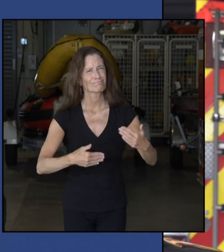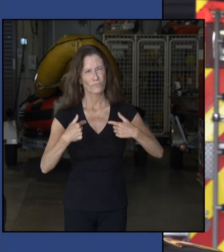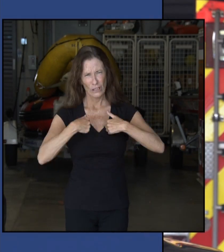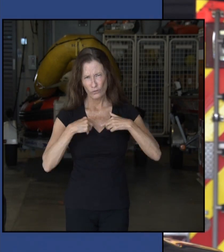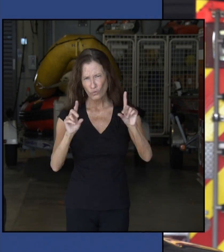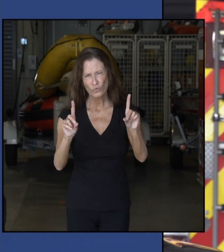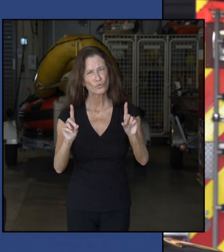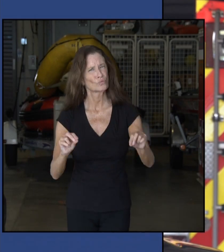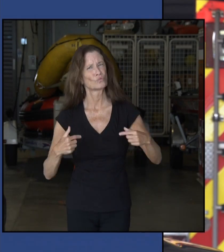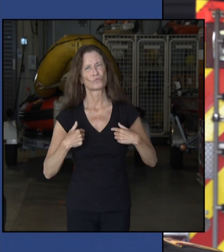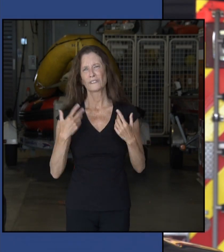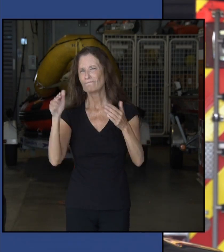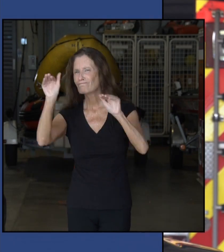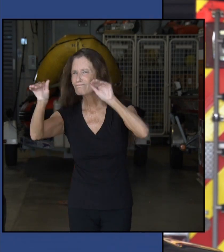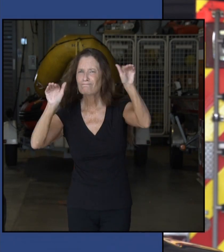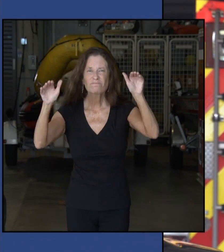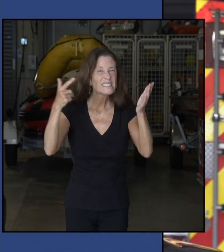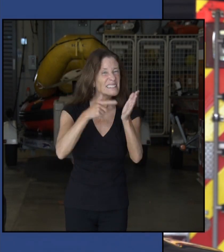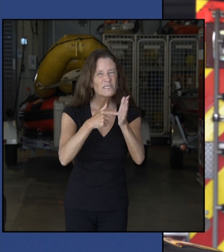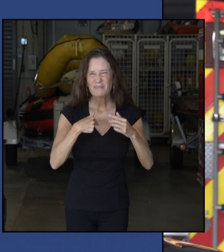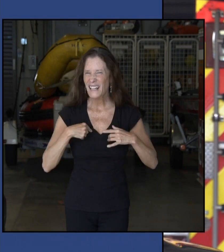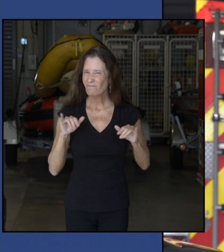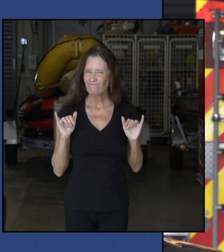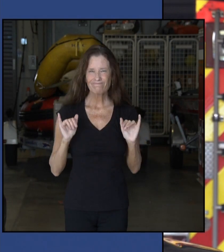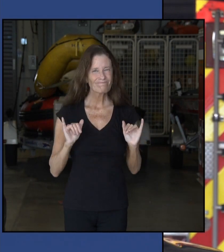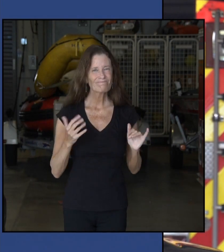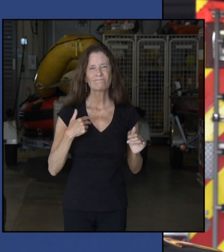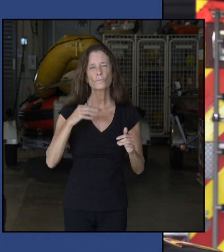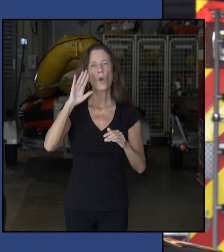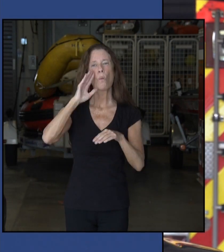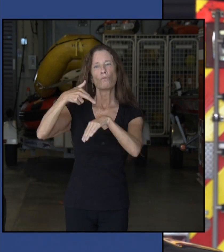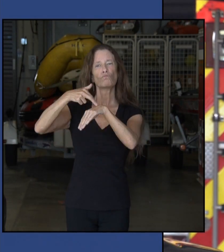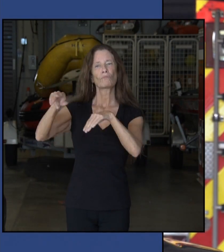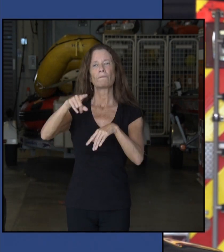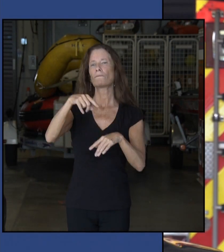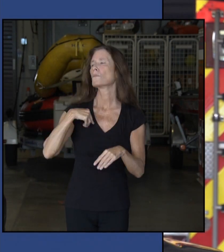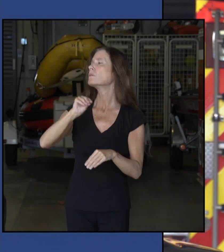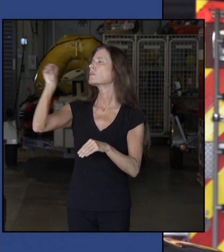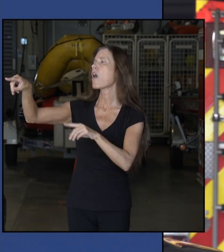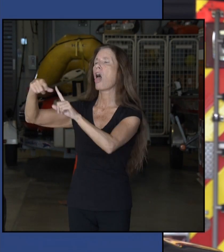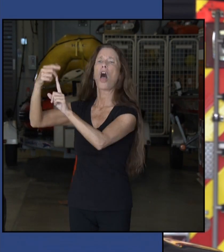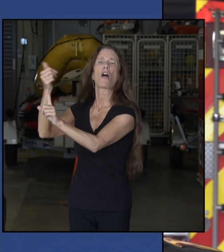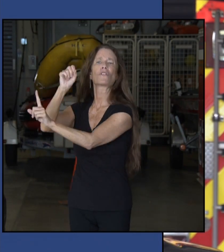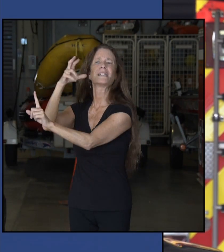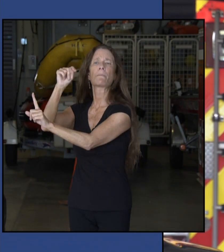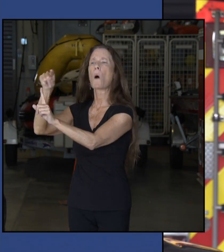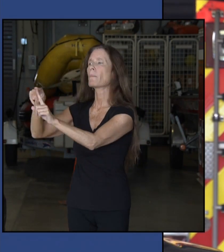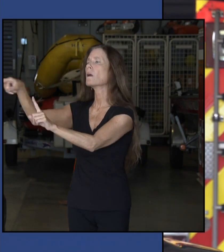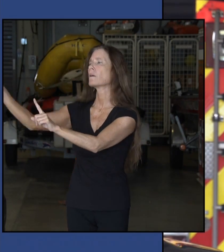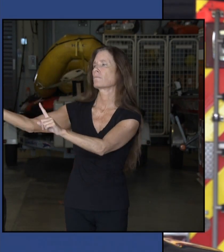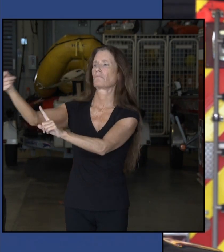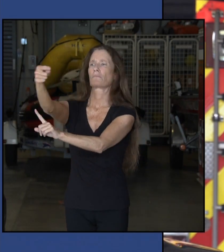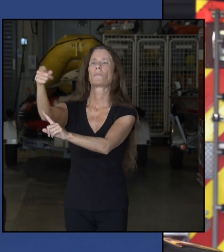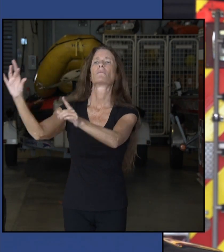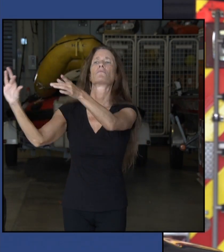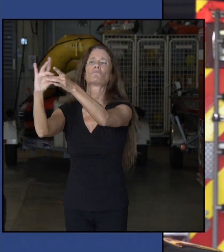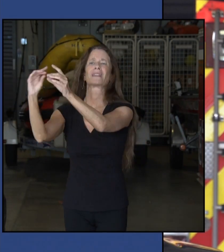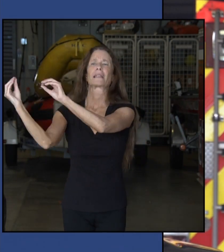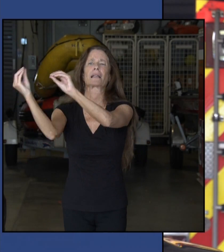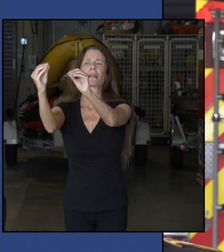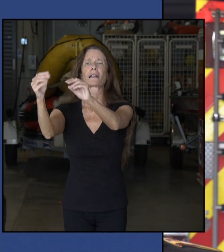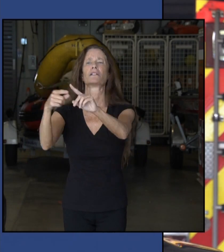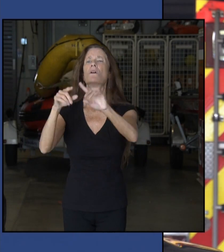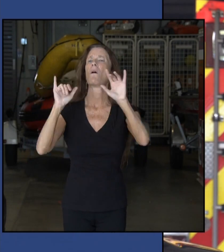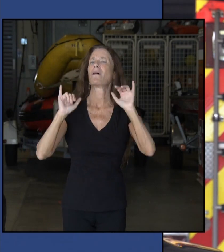to our Commonwealth partners, we have met with cooperation and understanding. So I want to thank the Commonwealth